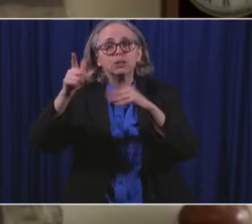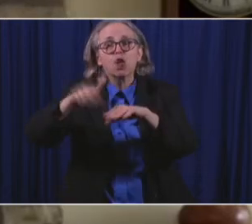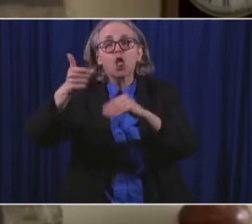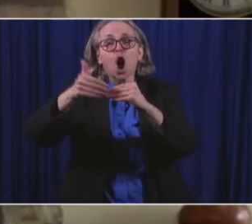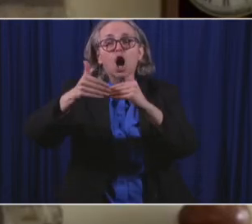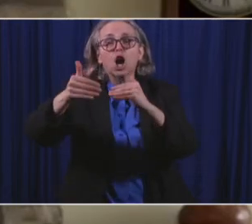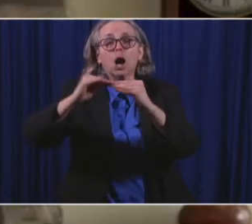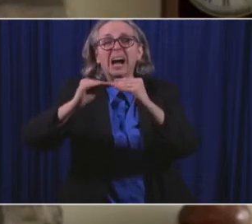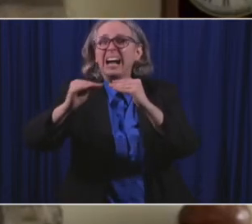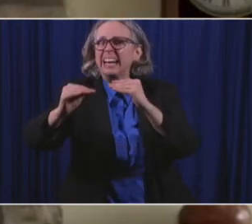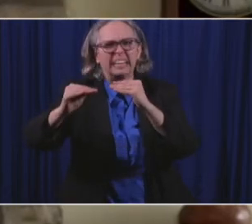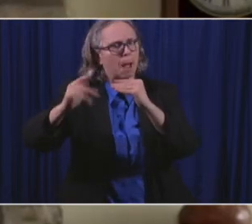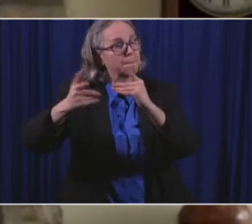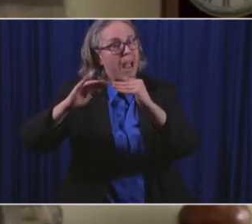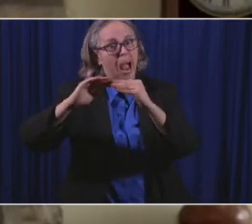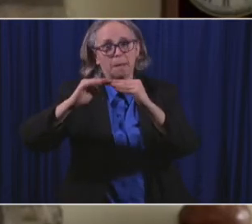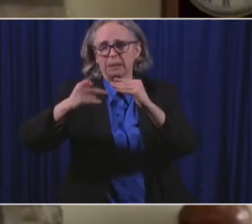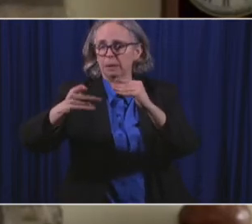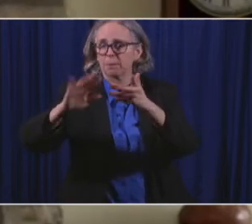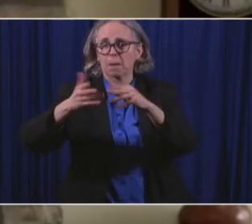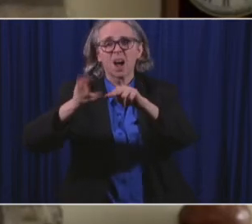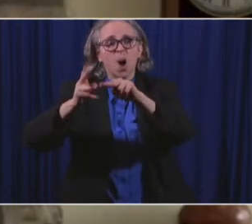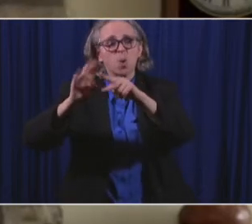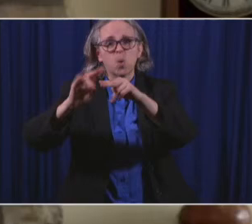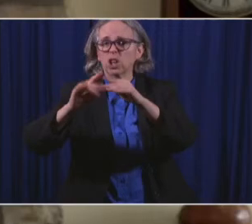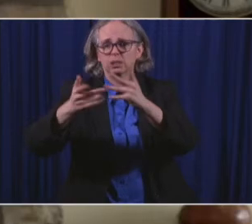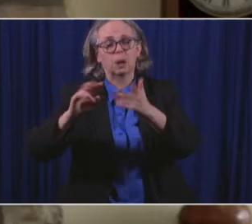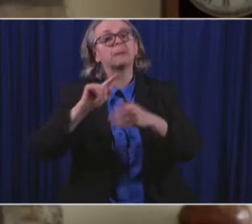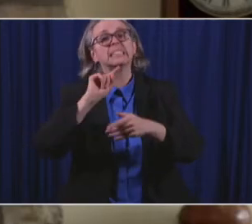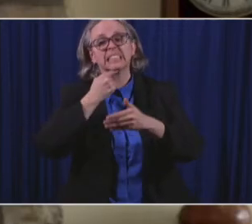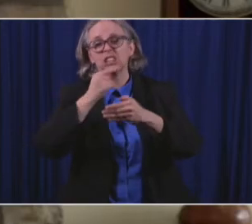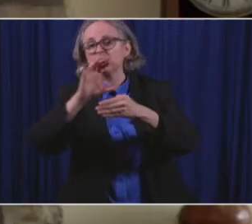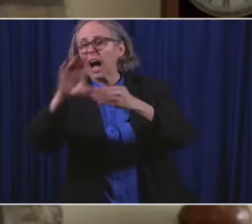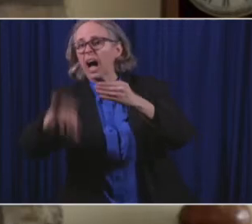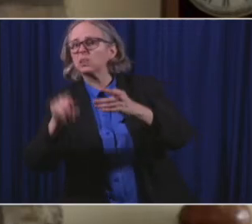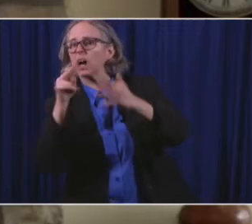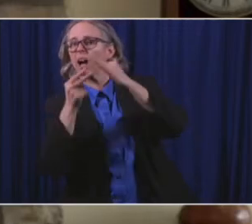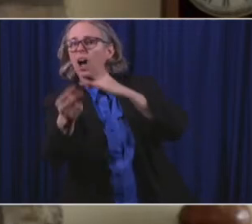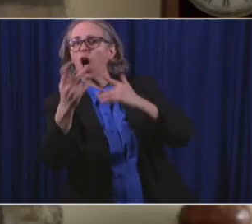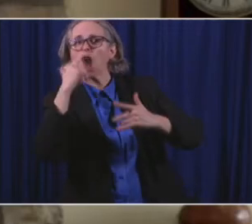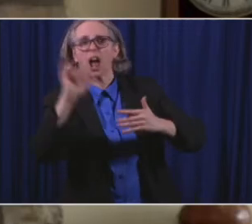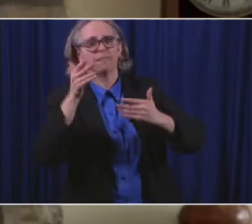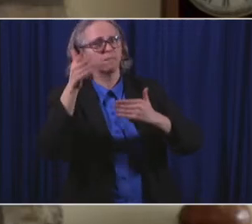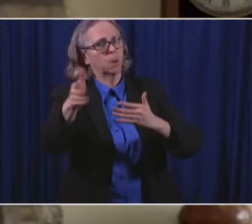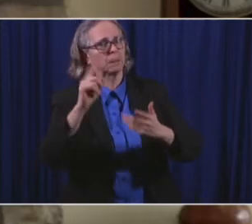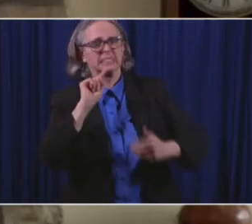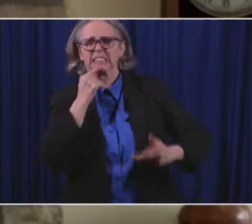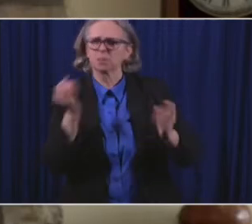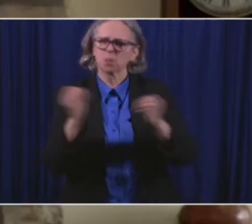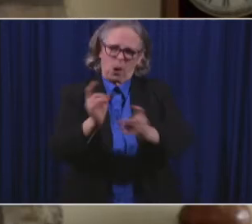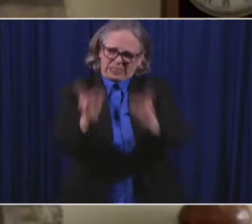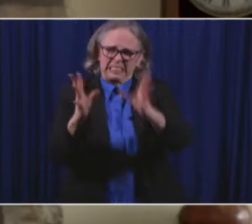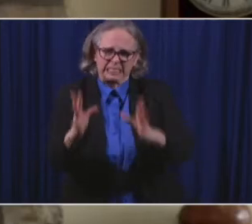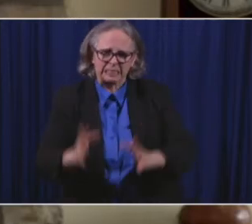dire consequences. Next question from Luis Gill at Ohio Latino